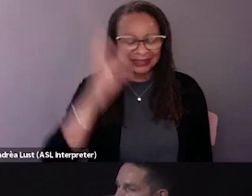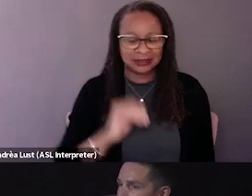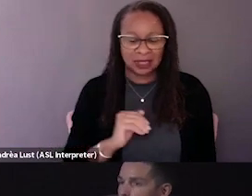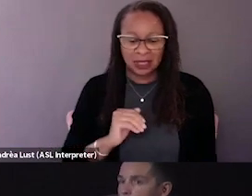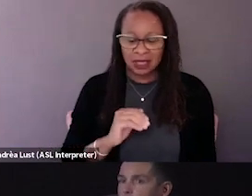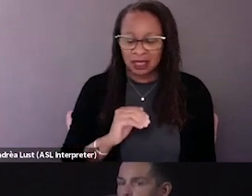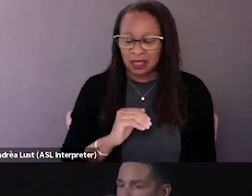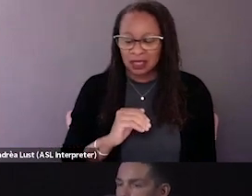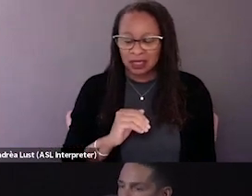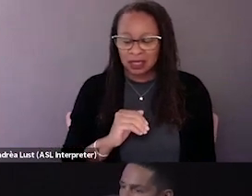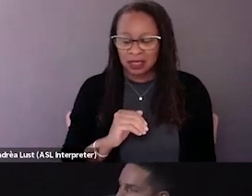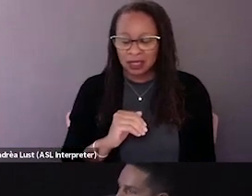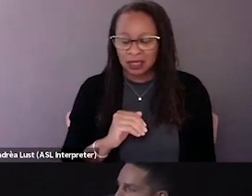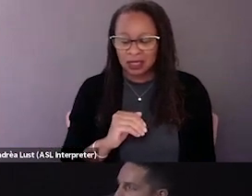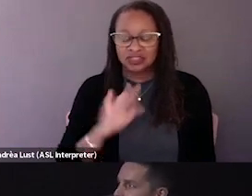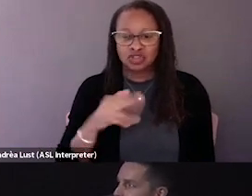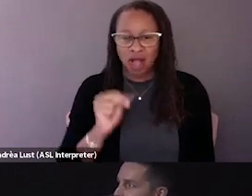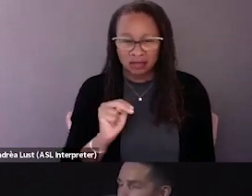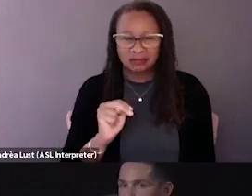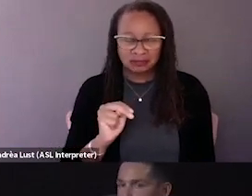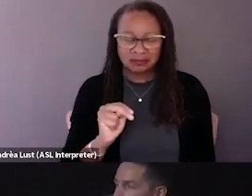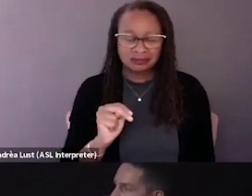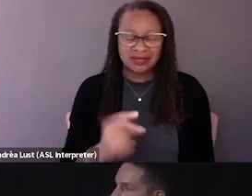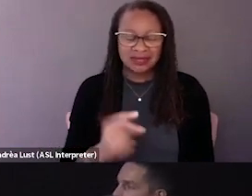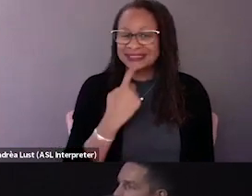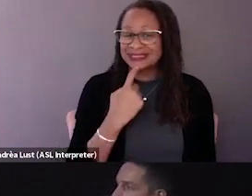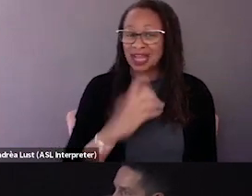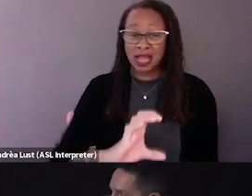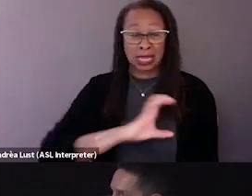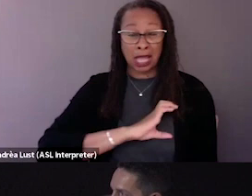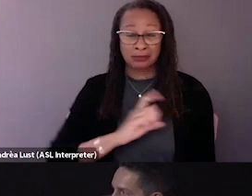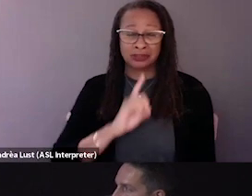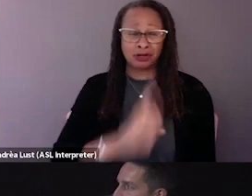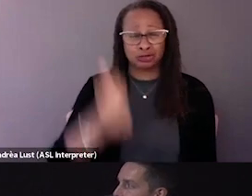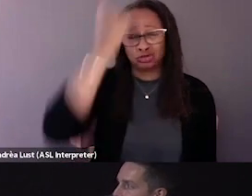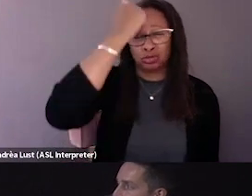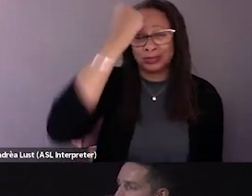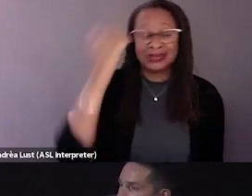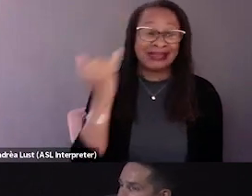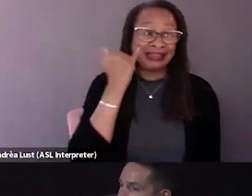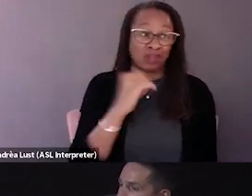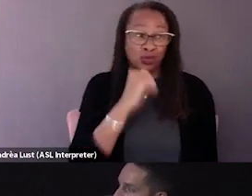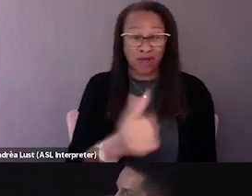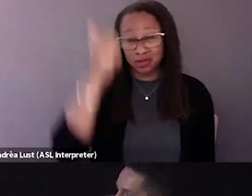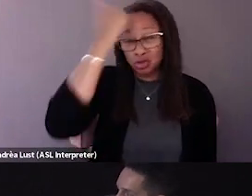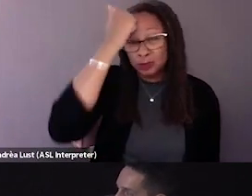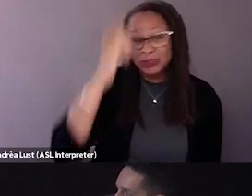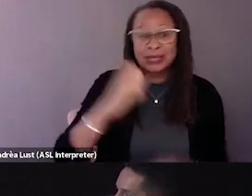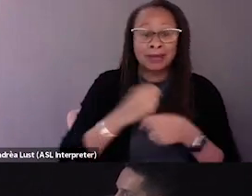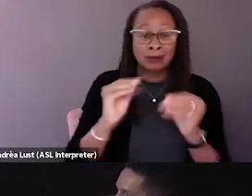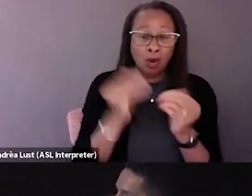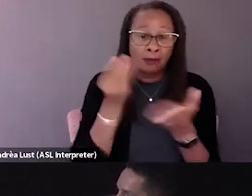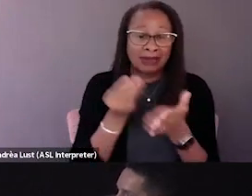he said that cops are stupid because if they weren't, they would be making more money. That didn't work out